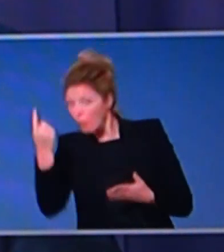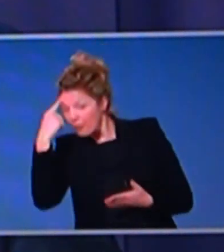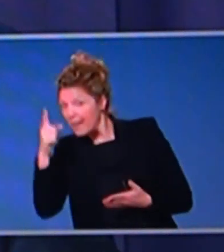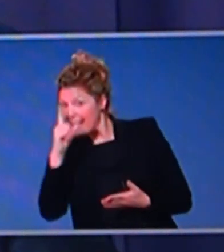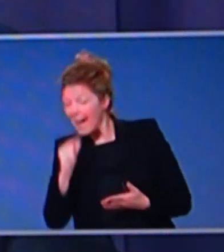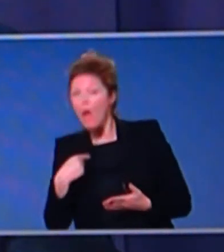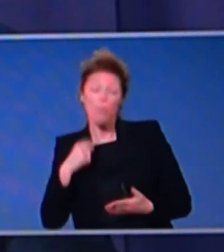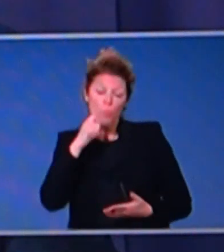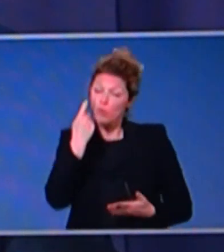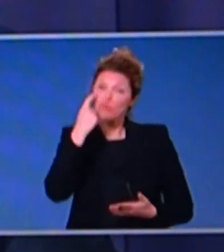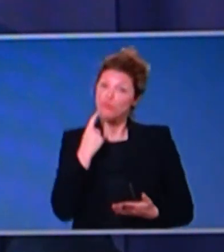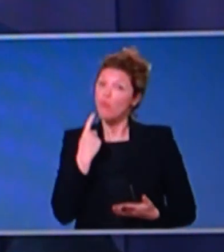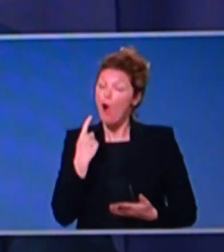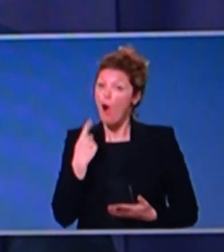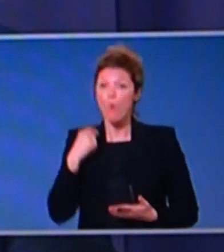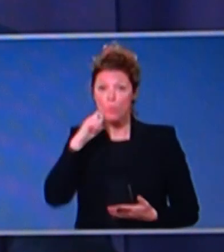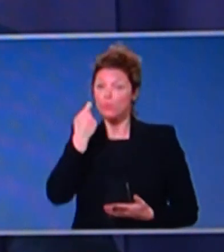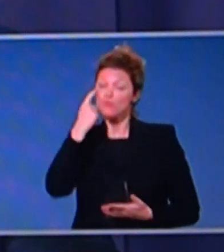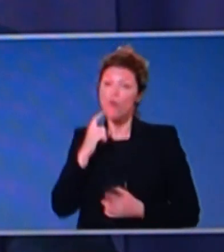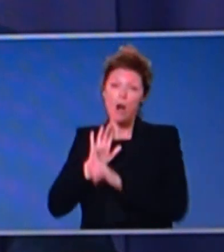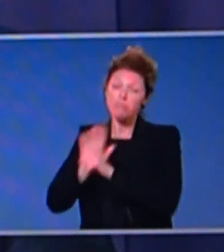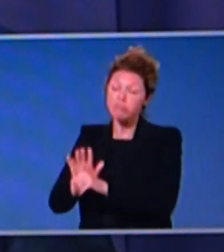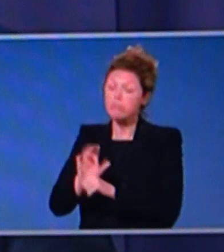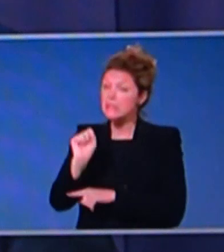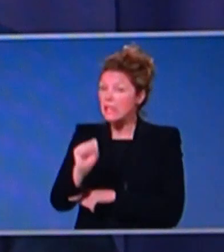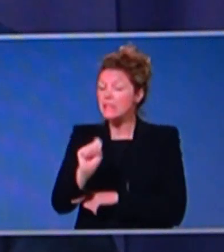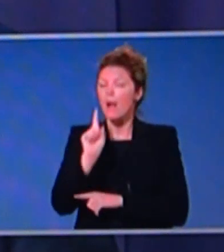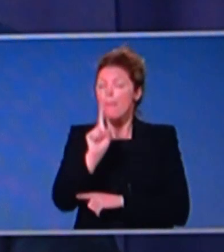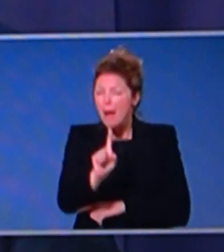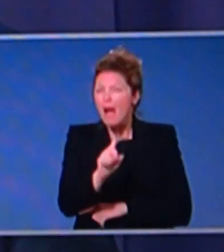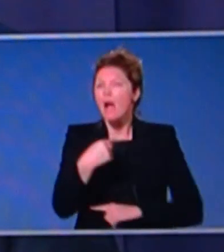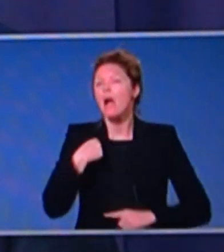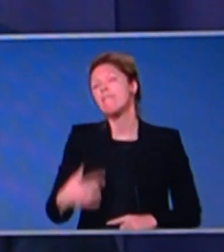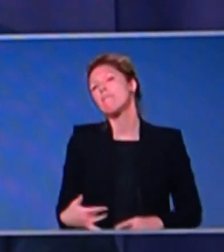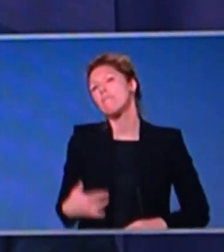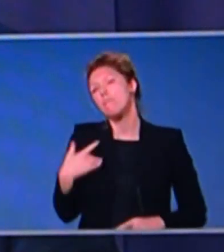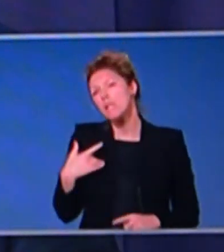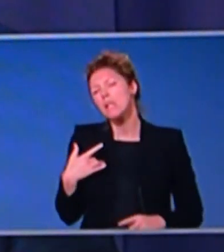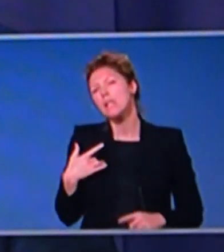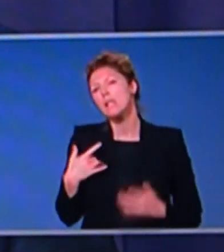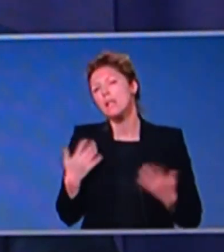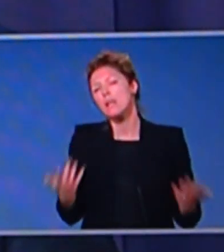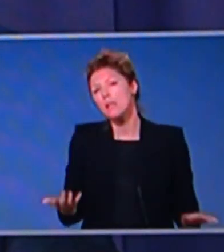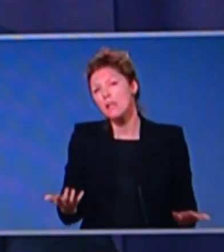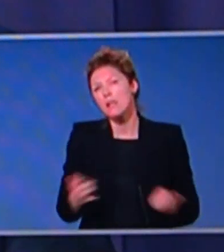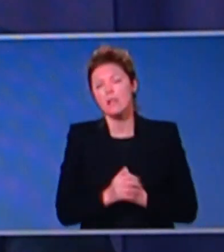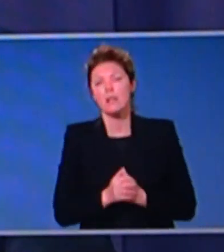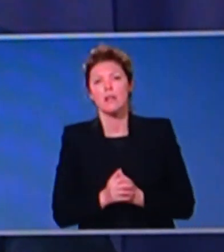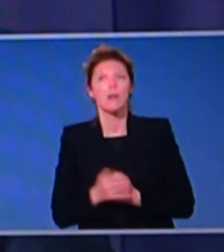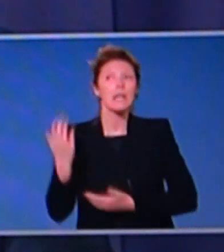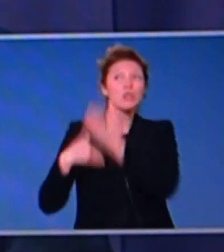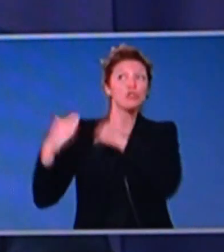for in this environment. But my expectations, well, I think you can say are conditioned by